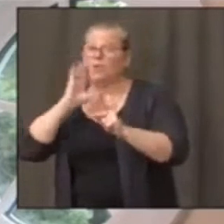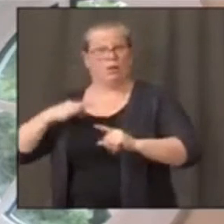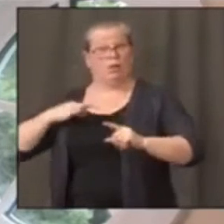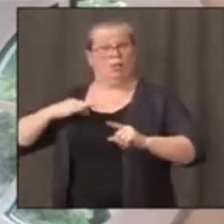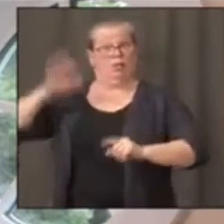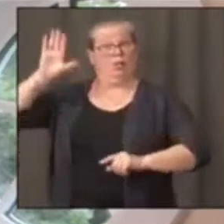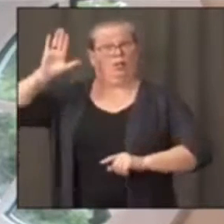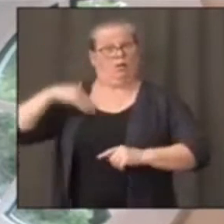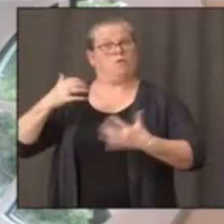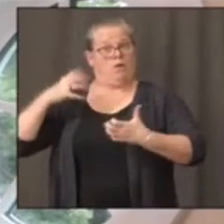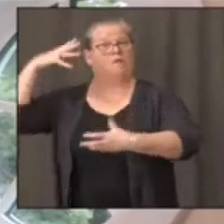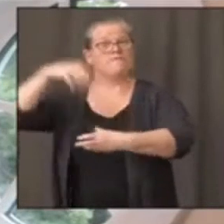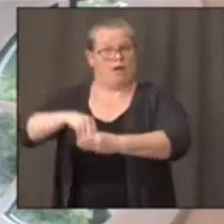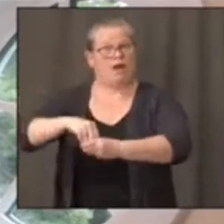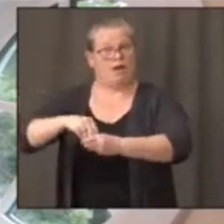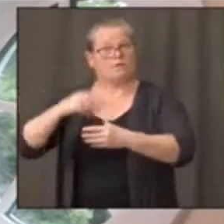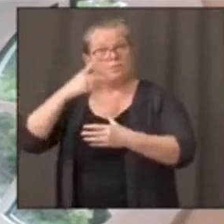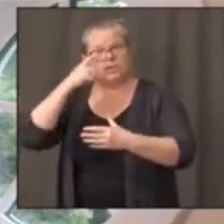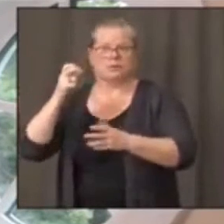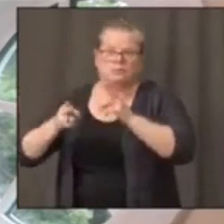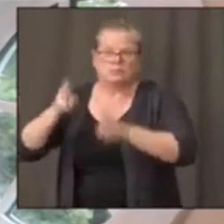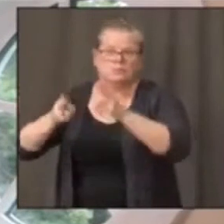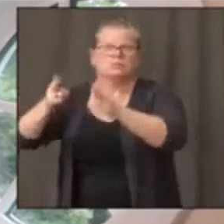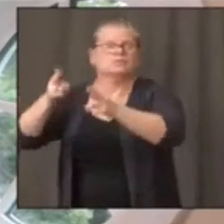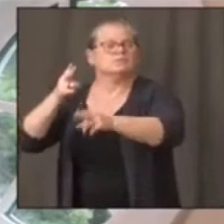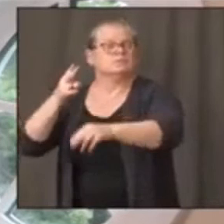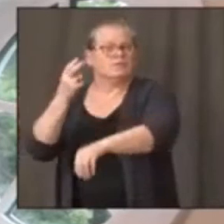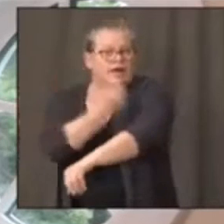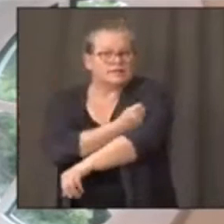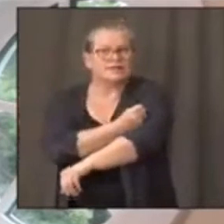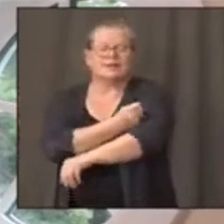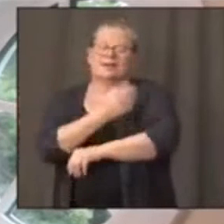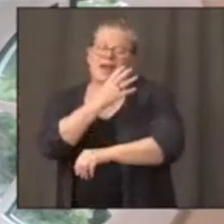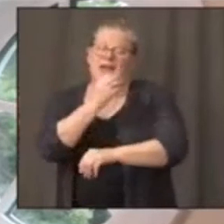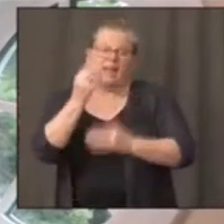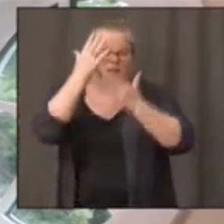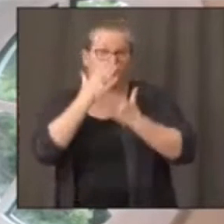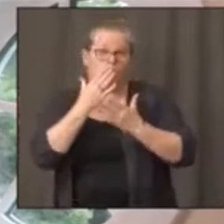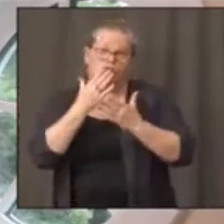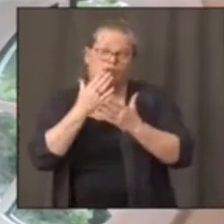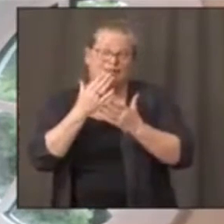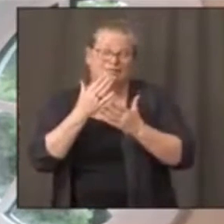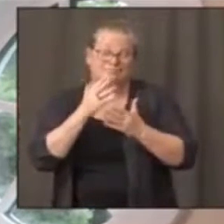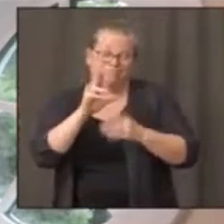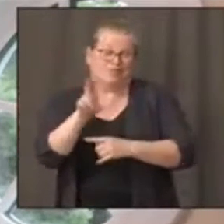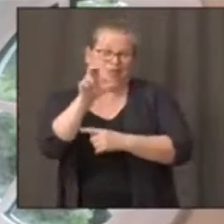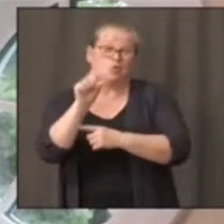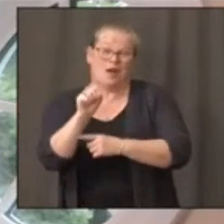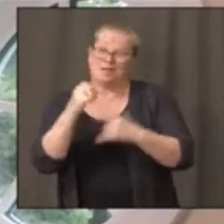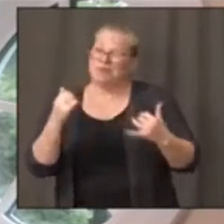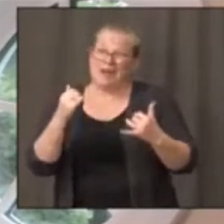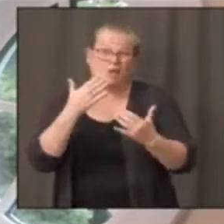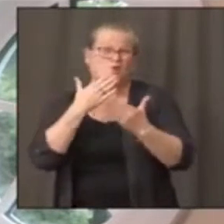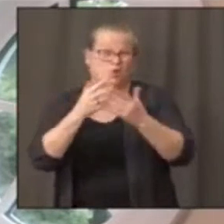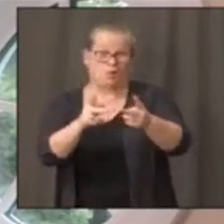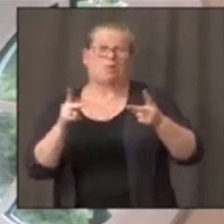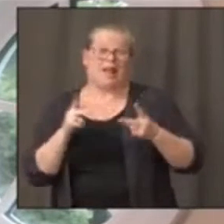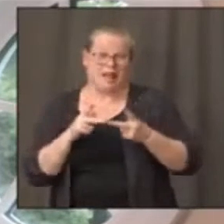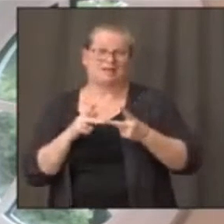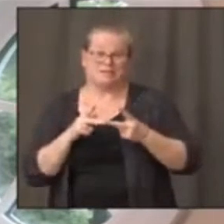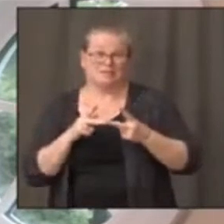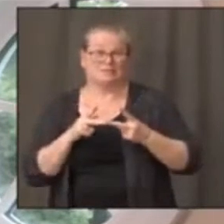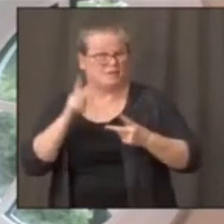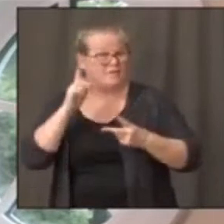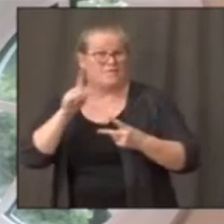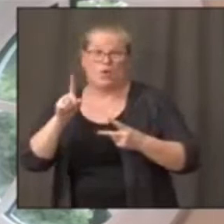the United States is unfortunately a very good place to be conducting a vaccine trial for a COVID vaccine right now because we have